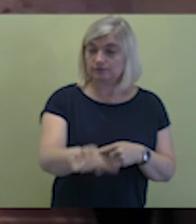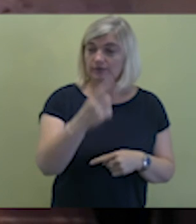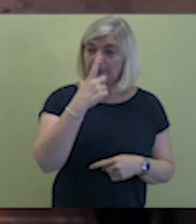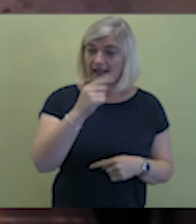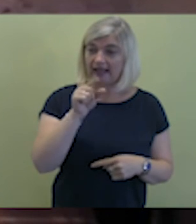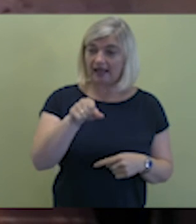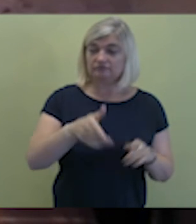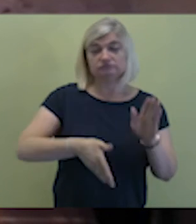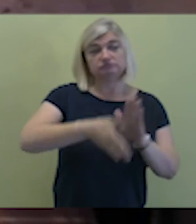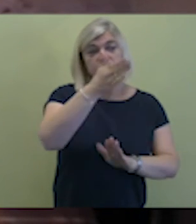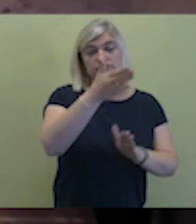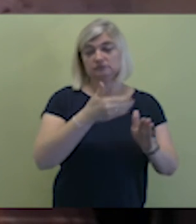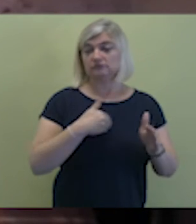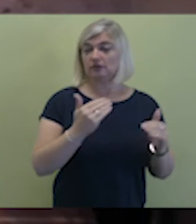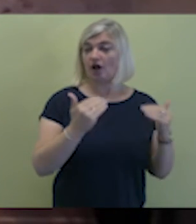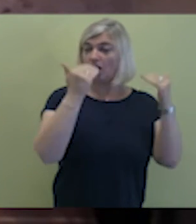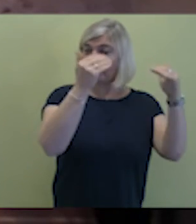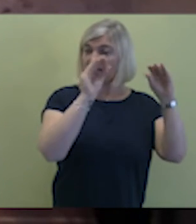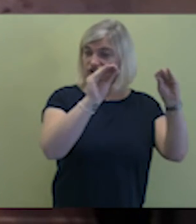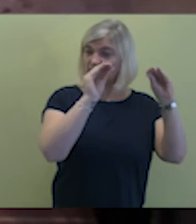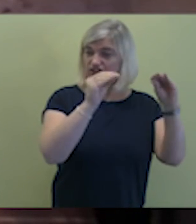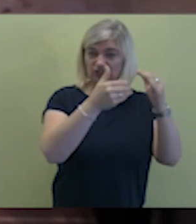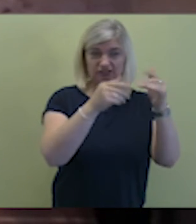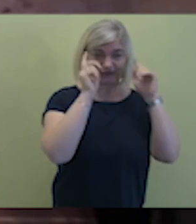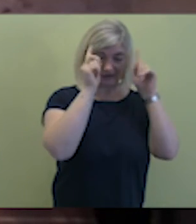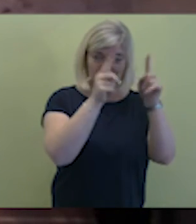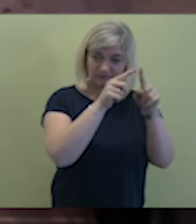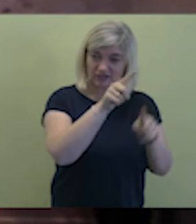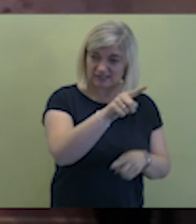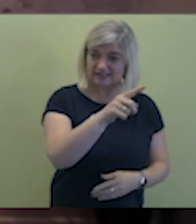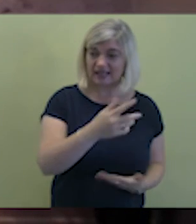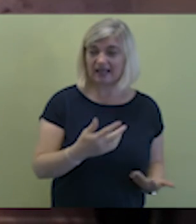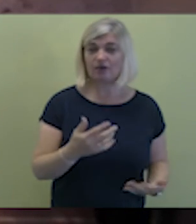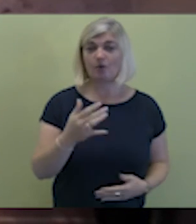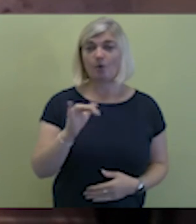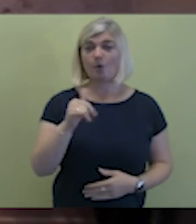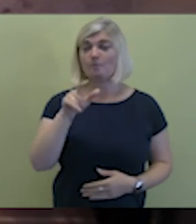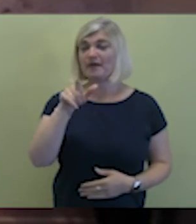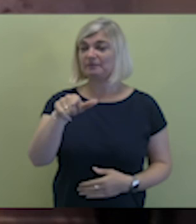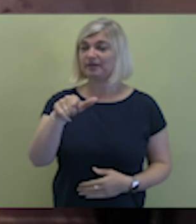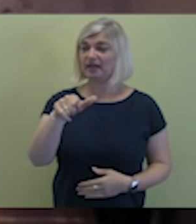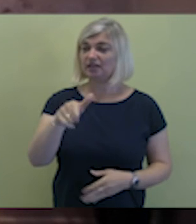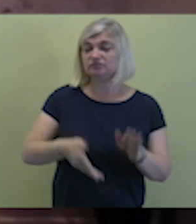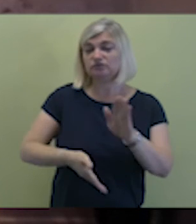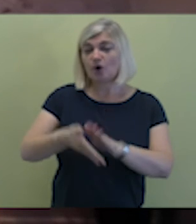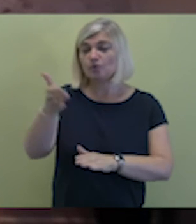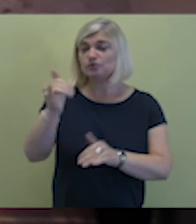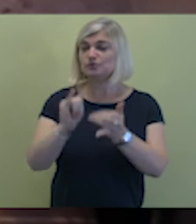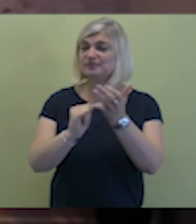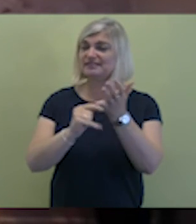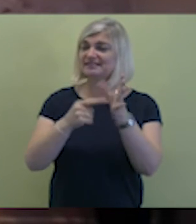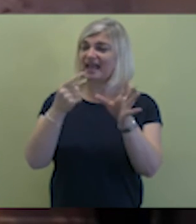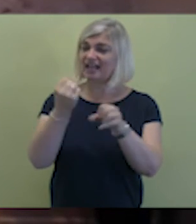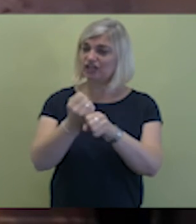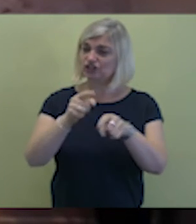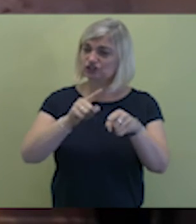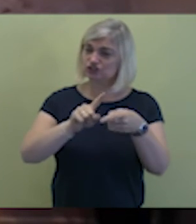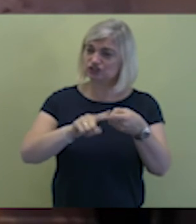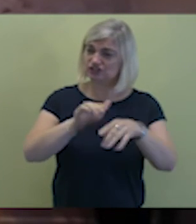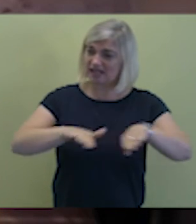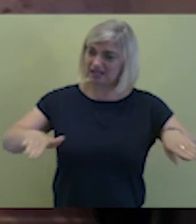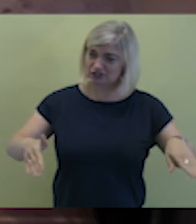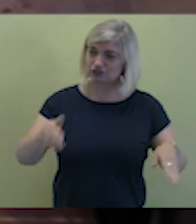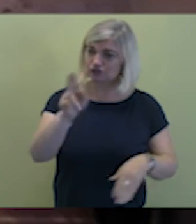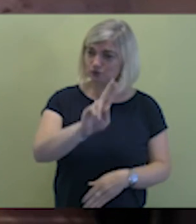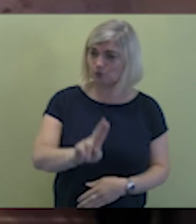to study higher level at university. Some students like to go for vocational schools, such as the stage schools and commercial